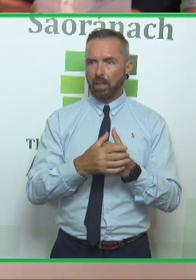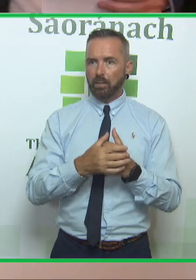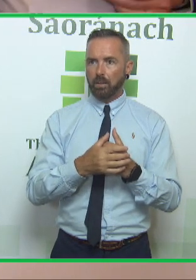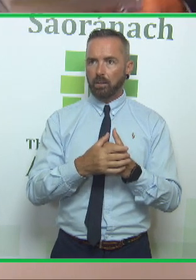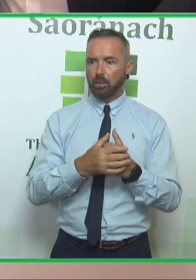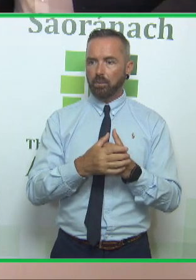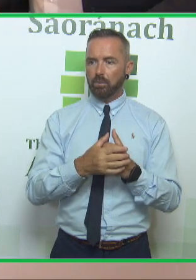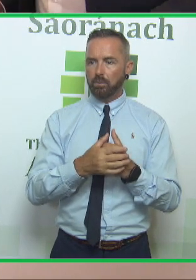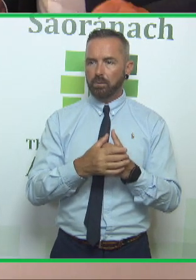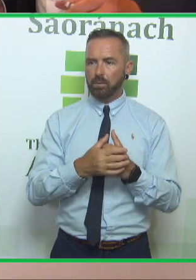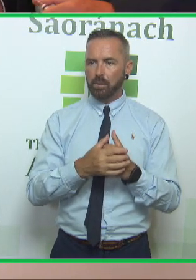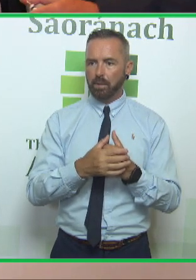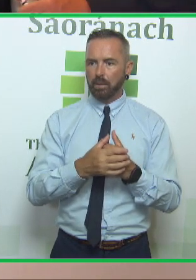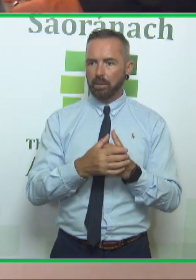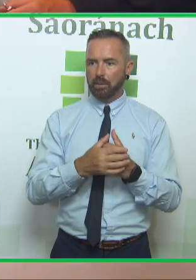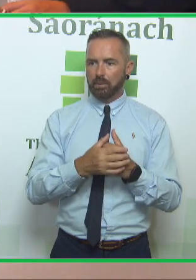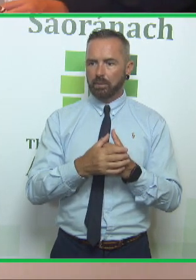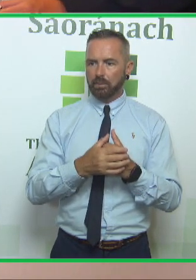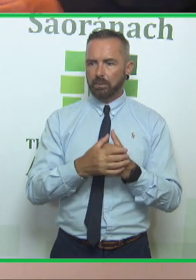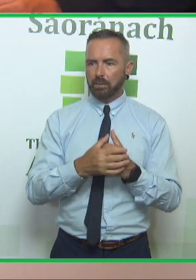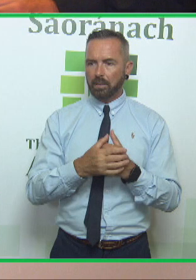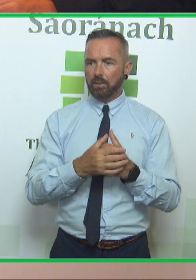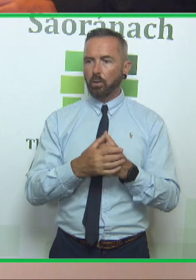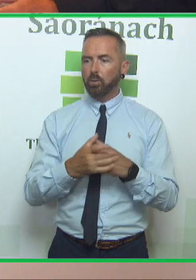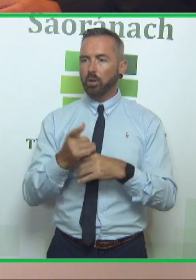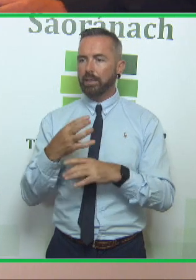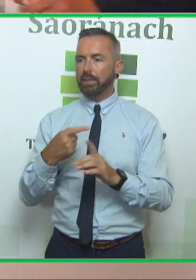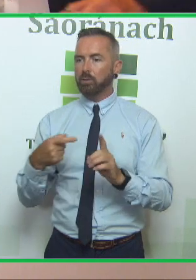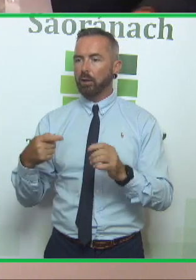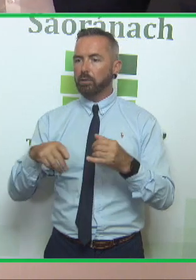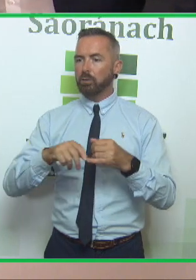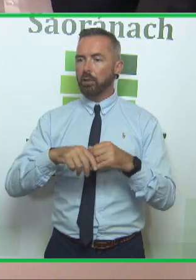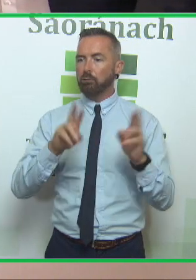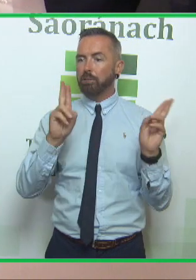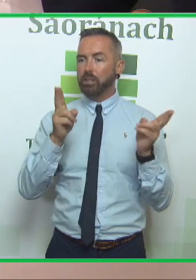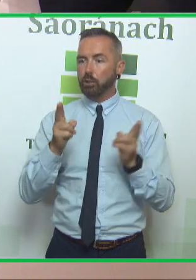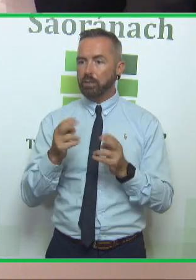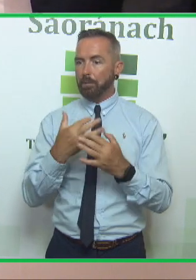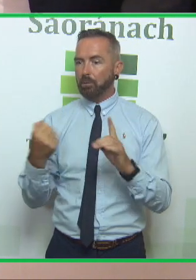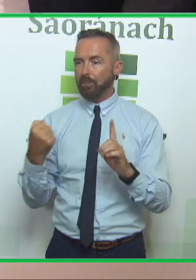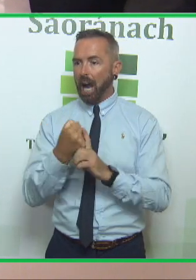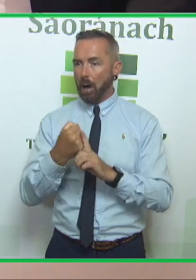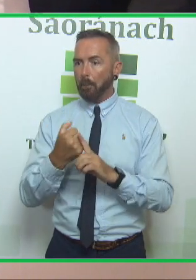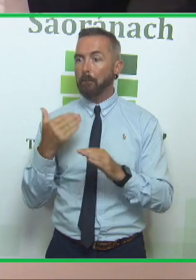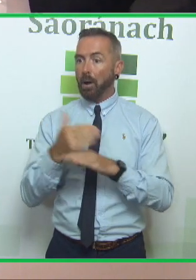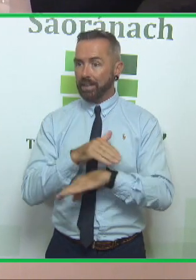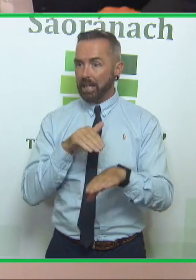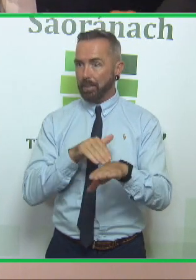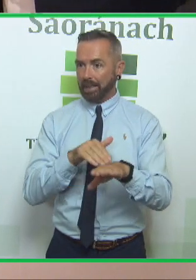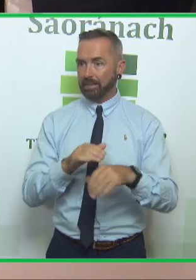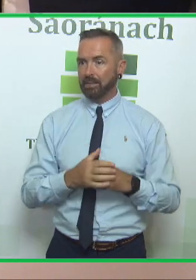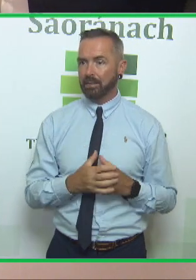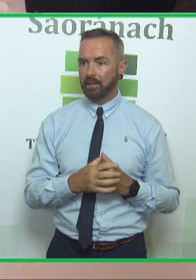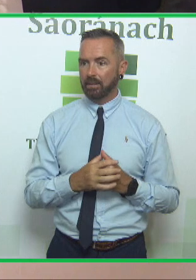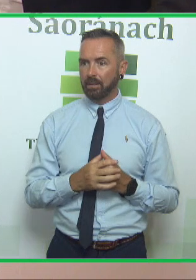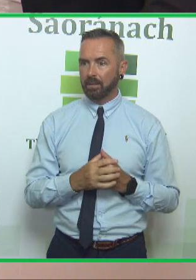you're very welcome and thanks for coming along. Thanks very much, Paul, and thank you for the invitation. Firstly, may I wish everybody happy Pride. I